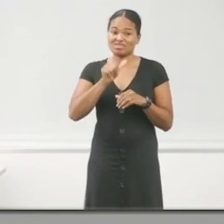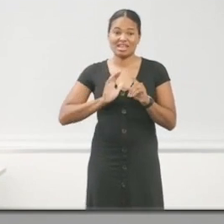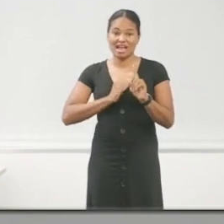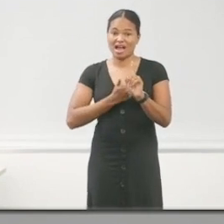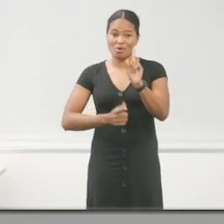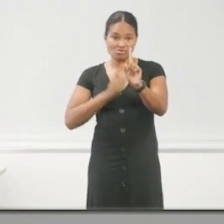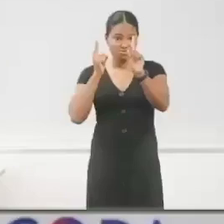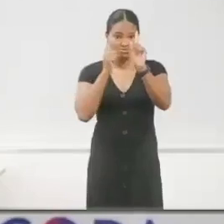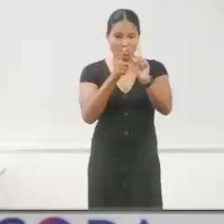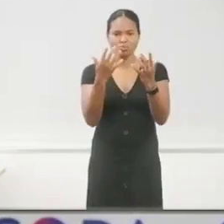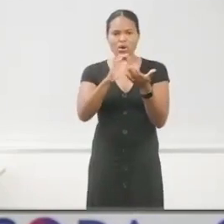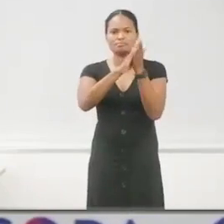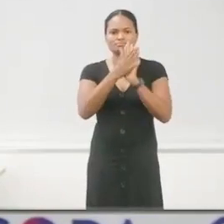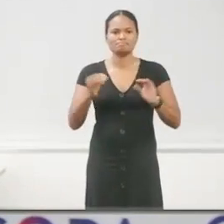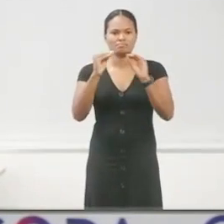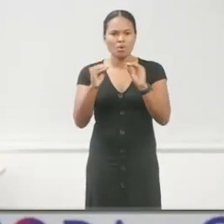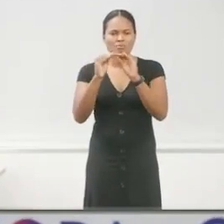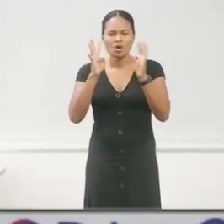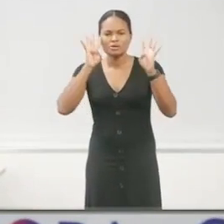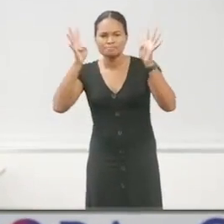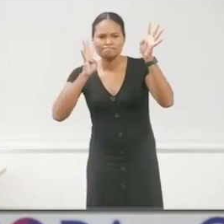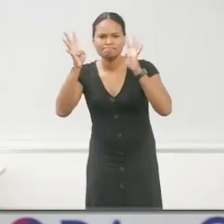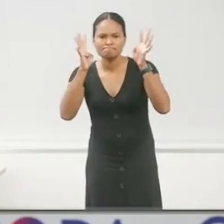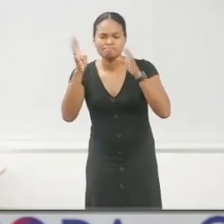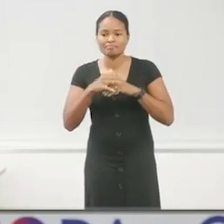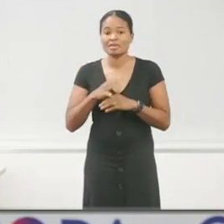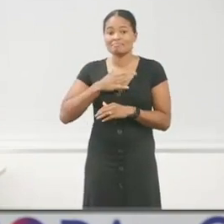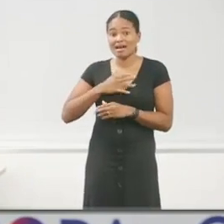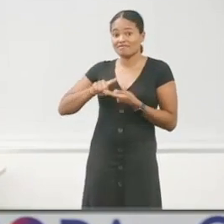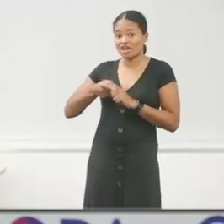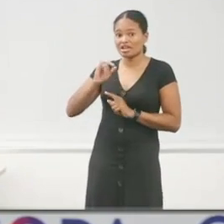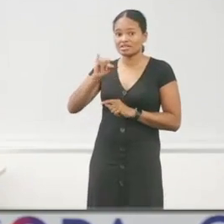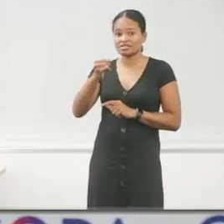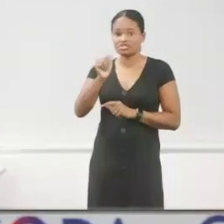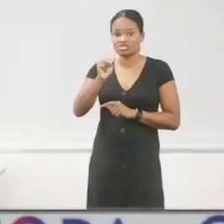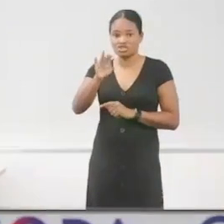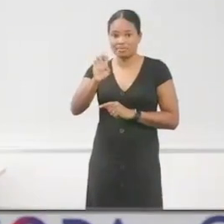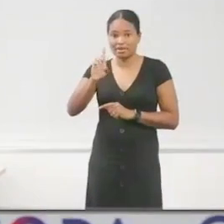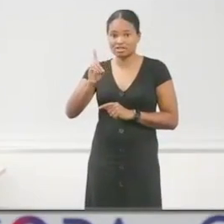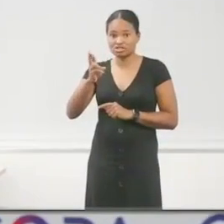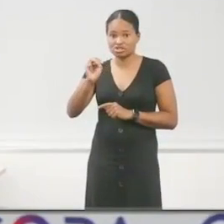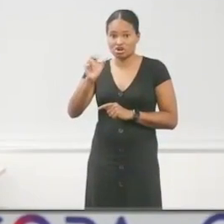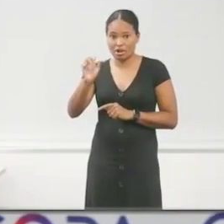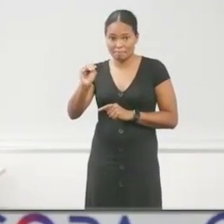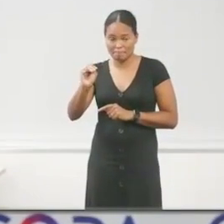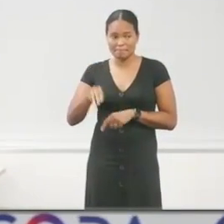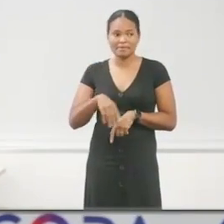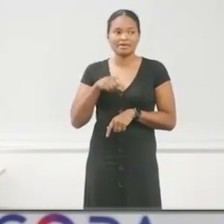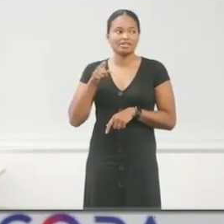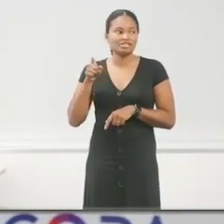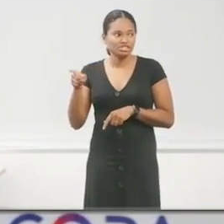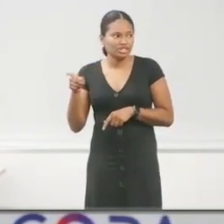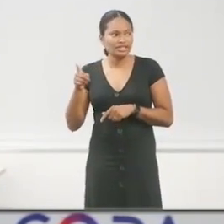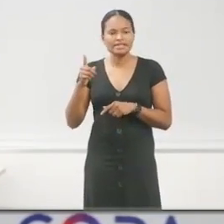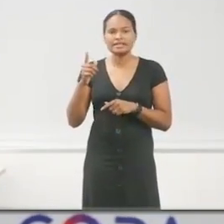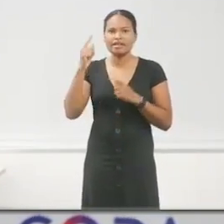purposes to be innovative. And my good friend Janie Durham had an opportunity to lease some space, and when they had an industrial kitchen there, she's like, okay, we